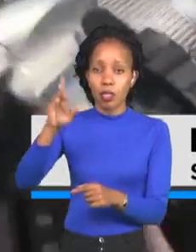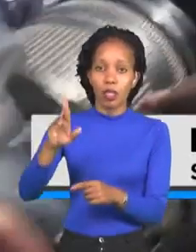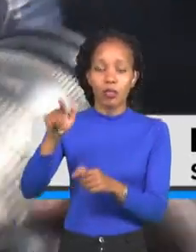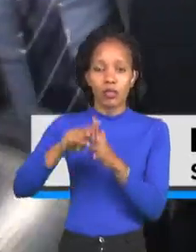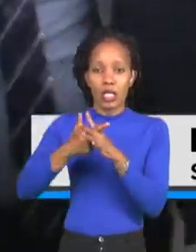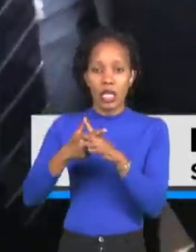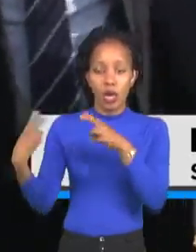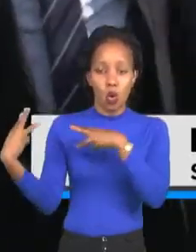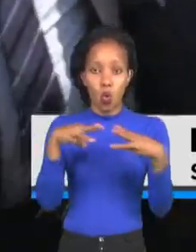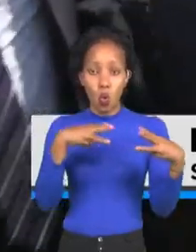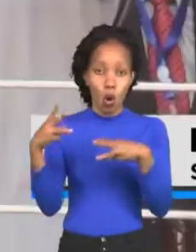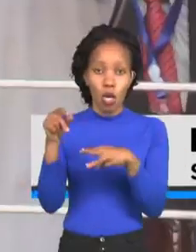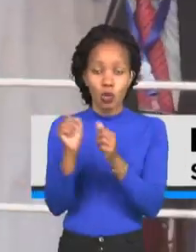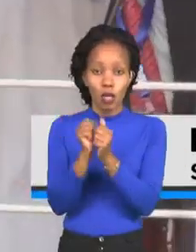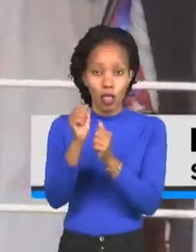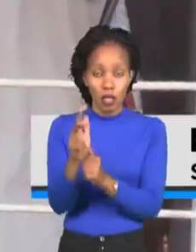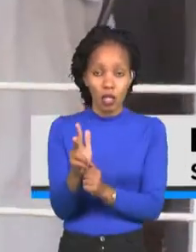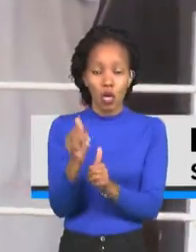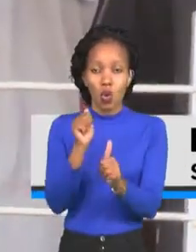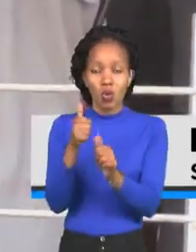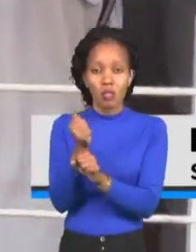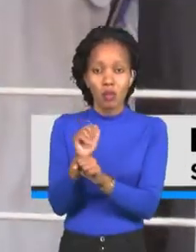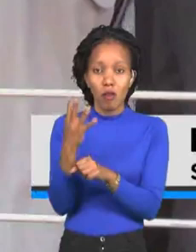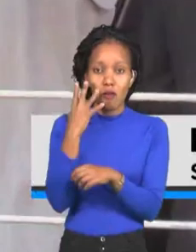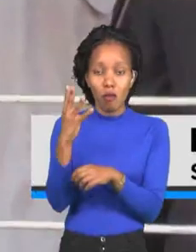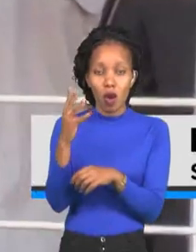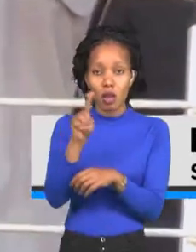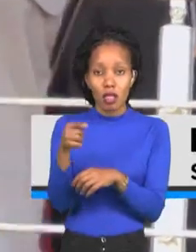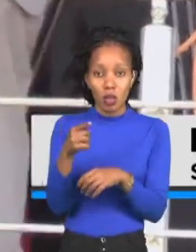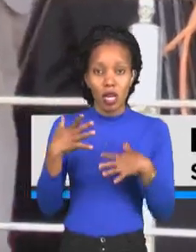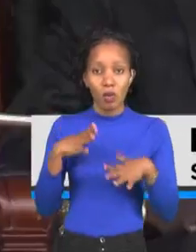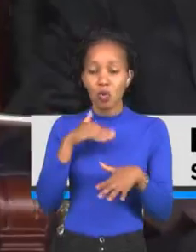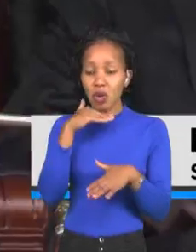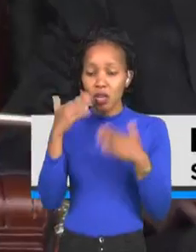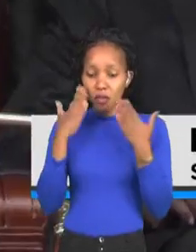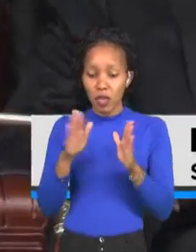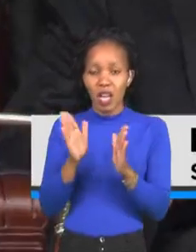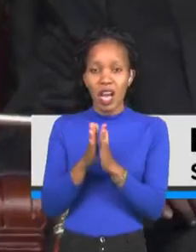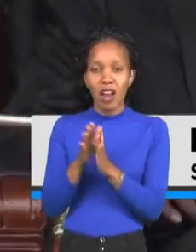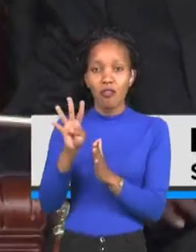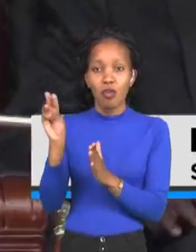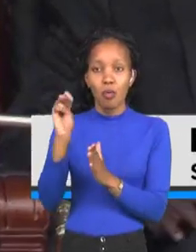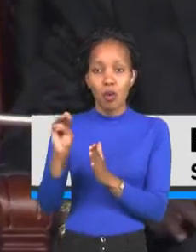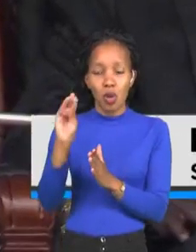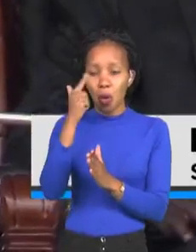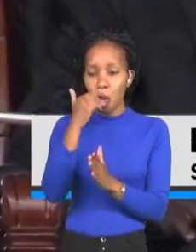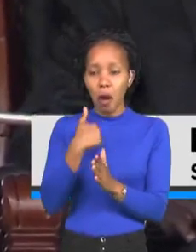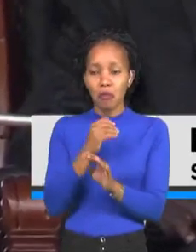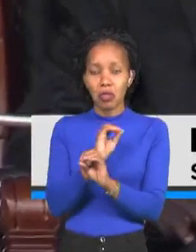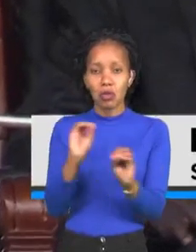war in 2013 that left around 400,000 dead and nearly 4 million